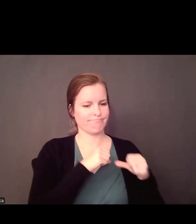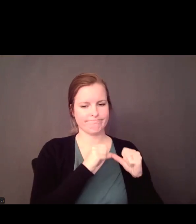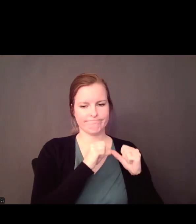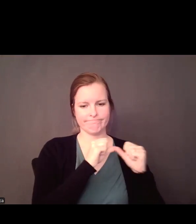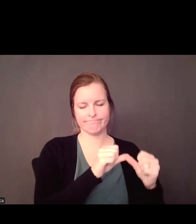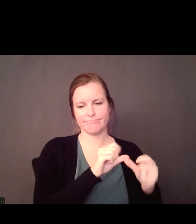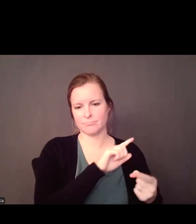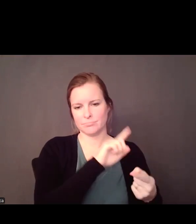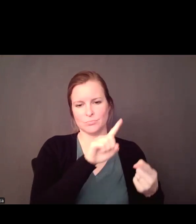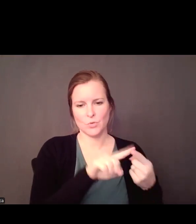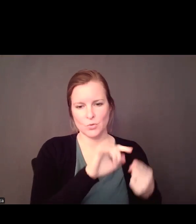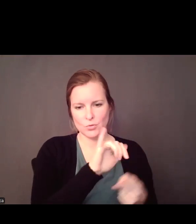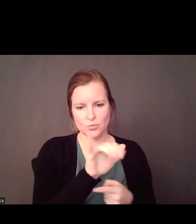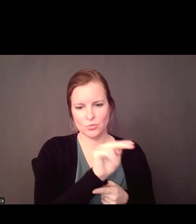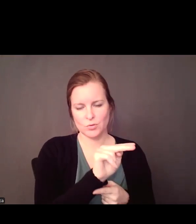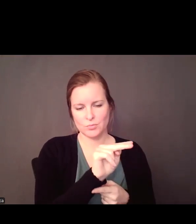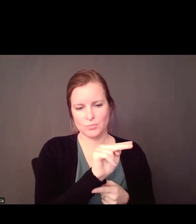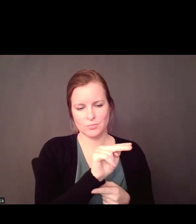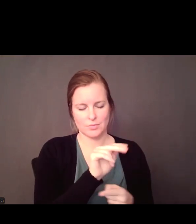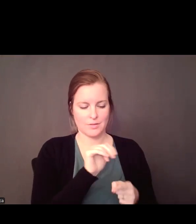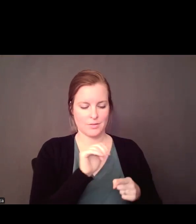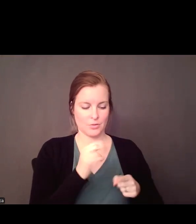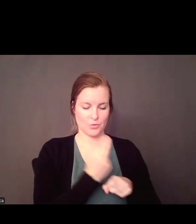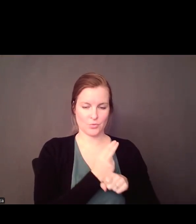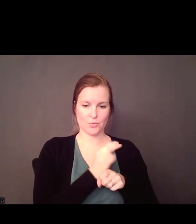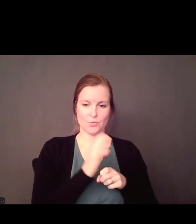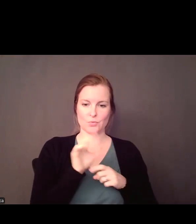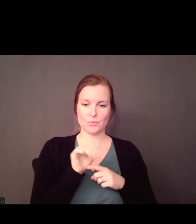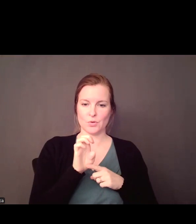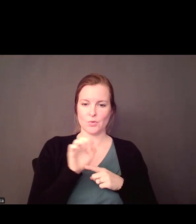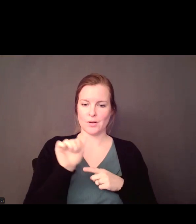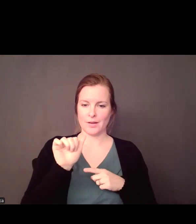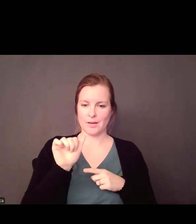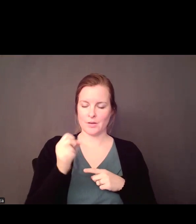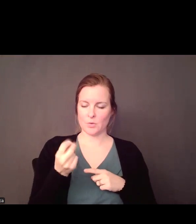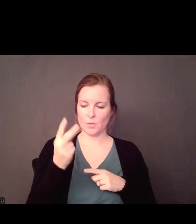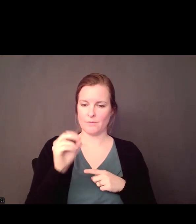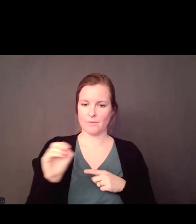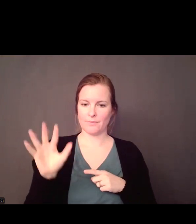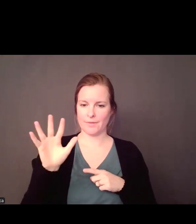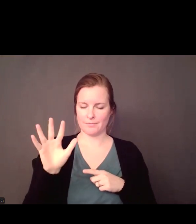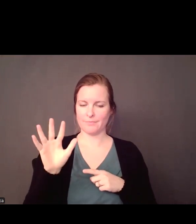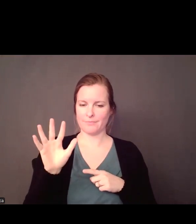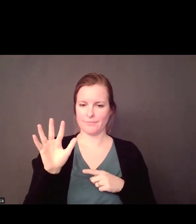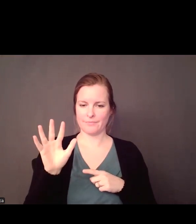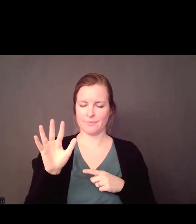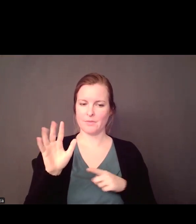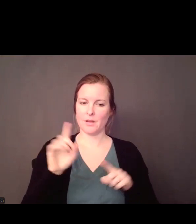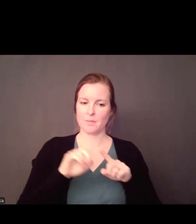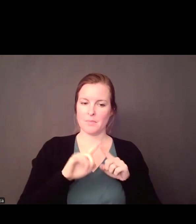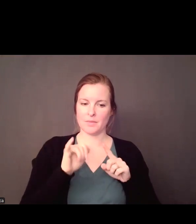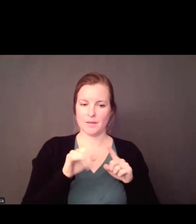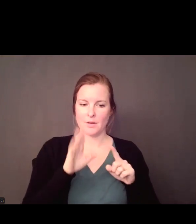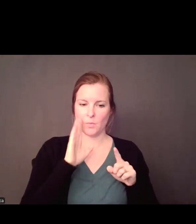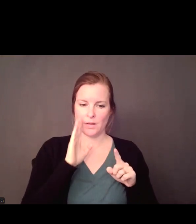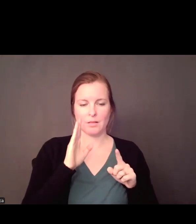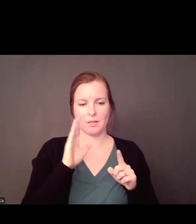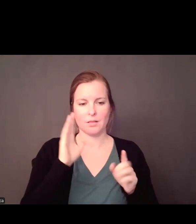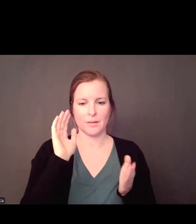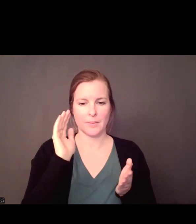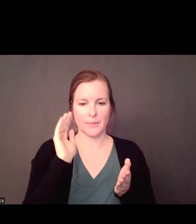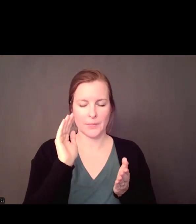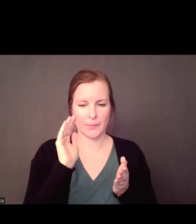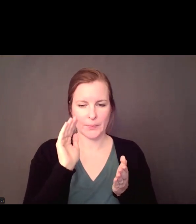until January to use A1205, but again, that will be phased out in alignment with the other reports as